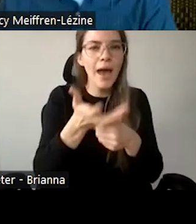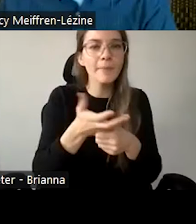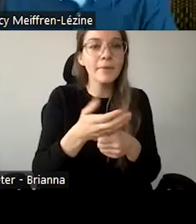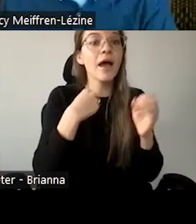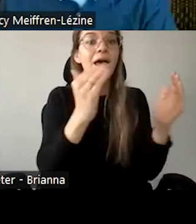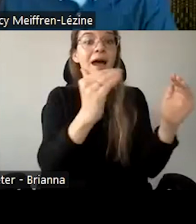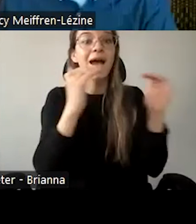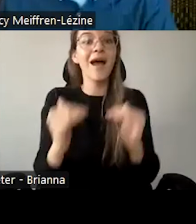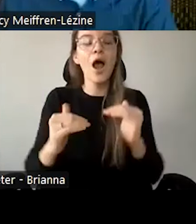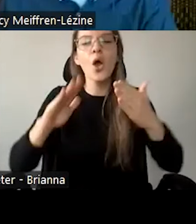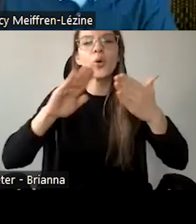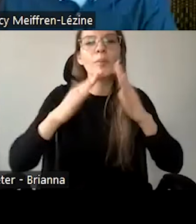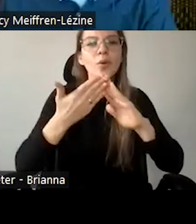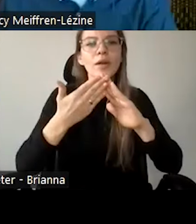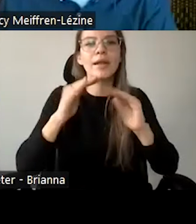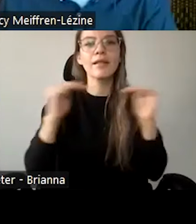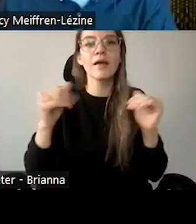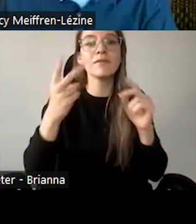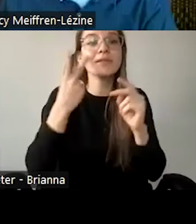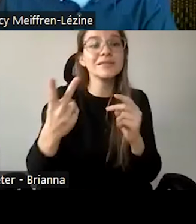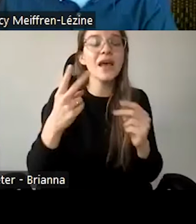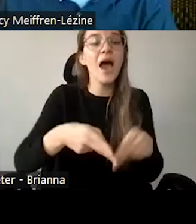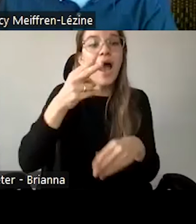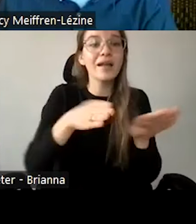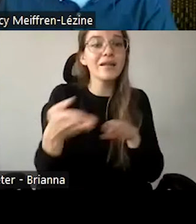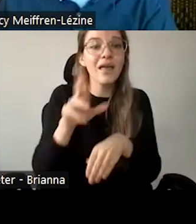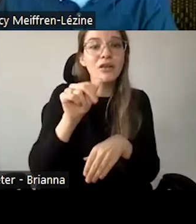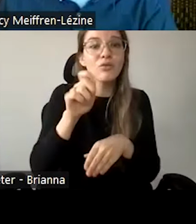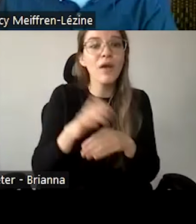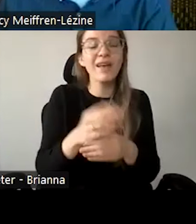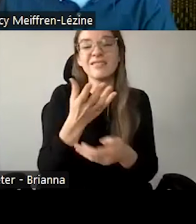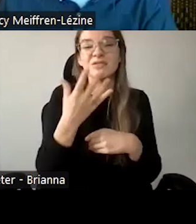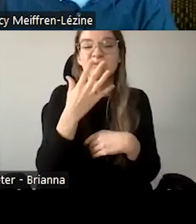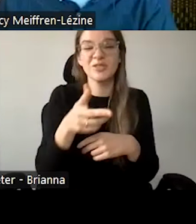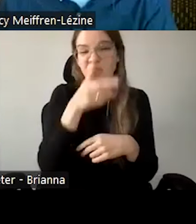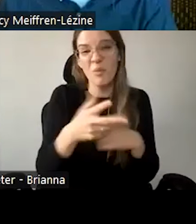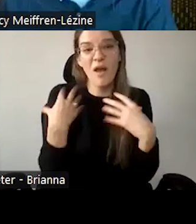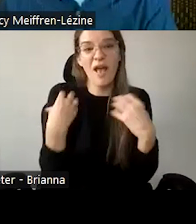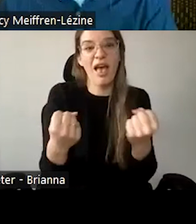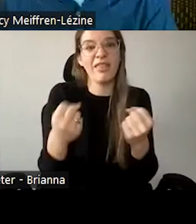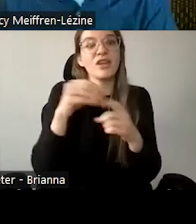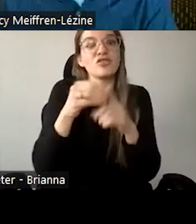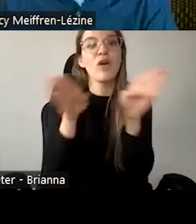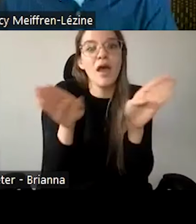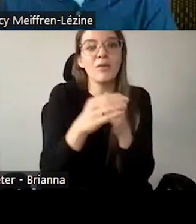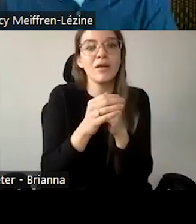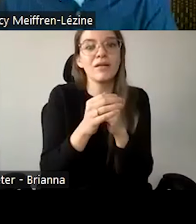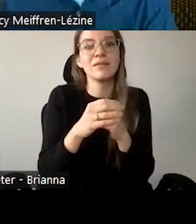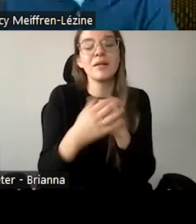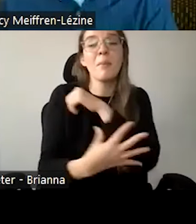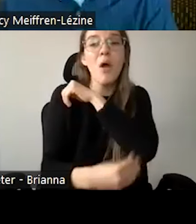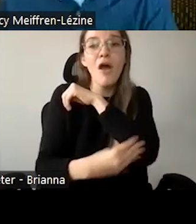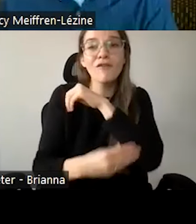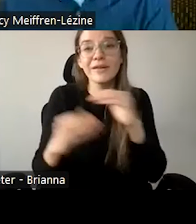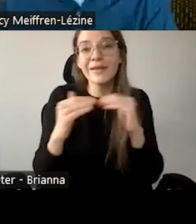where you're looking at a high death rate, looking at poor health in general in the environment, poverty levels,